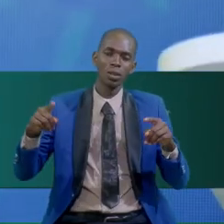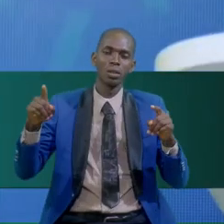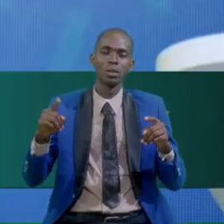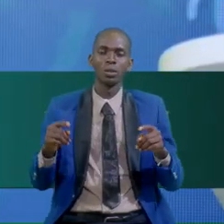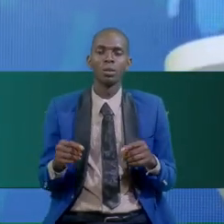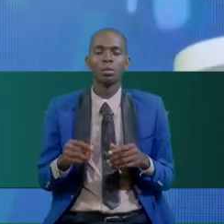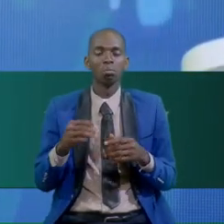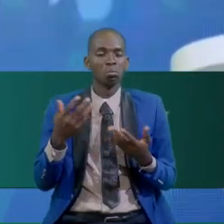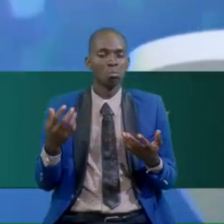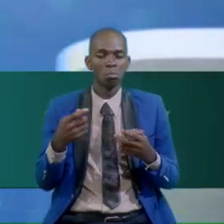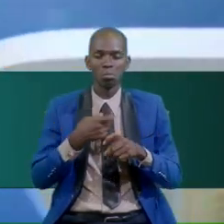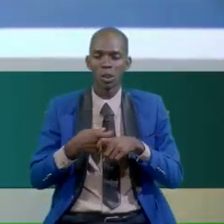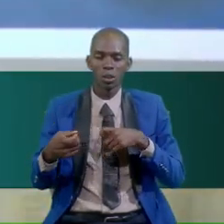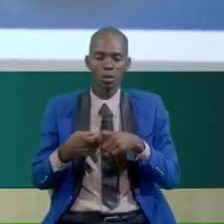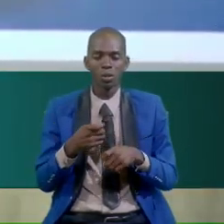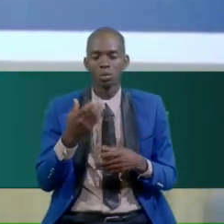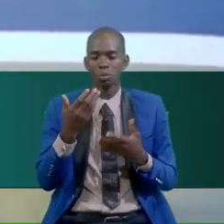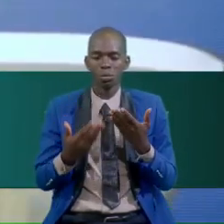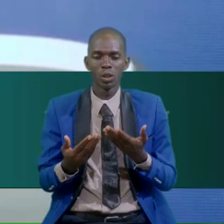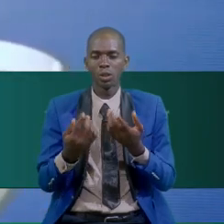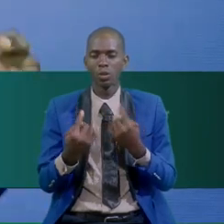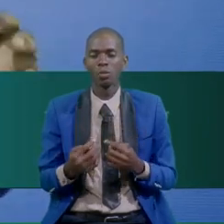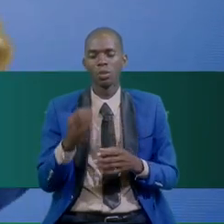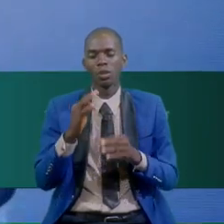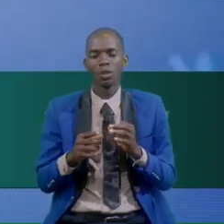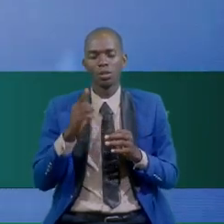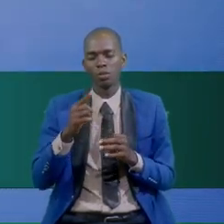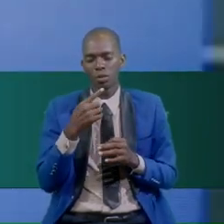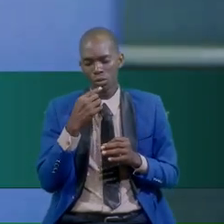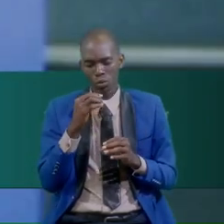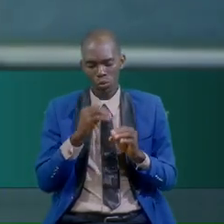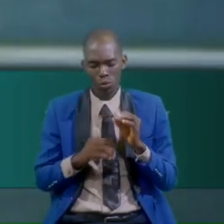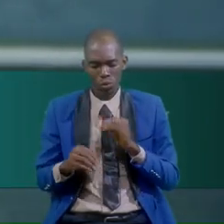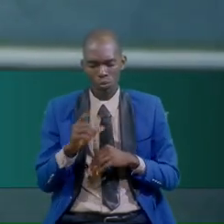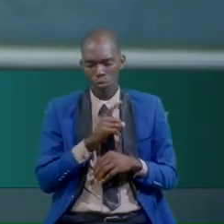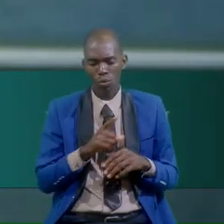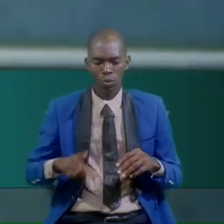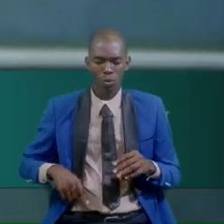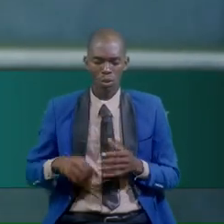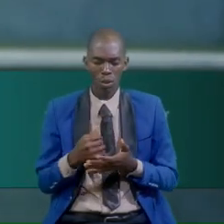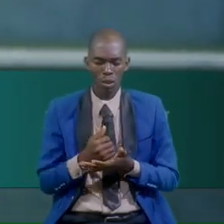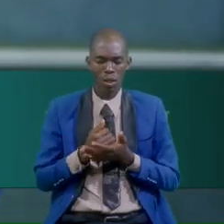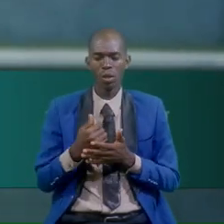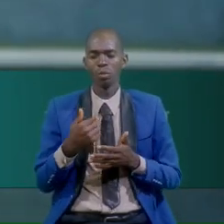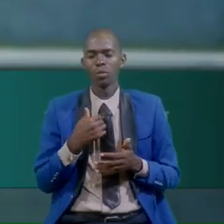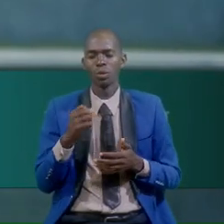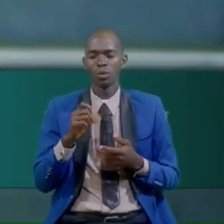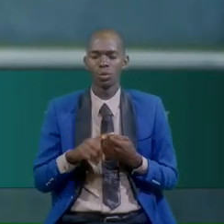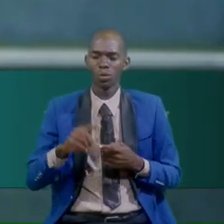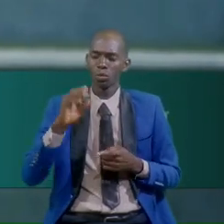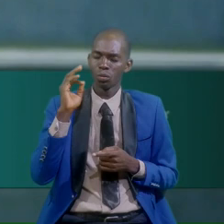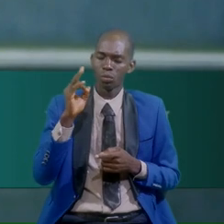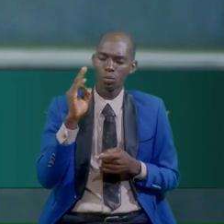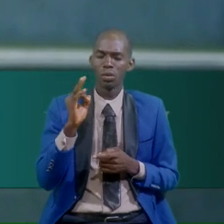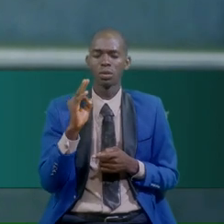may come. And if you are saying, oh Lord, help me to sub-minister, I want